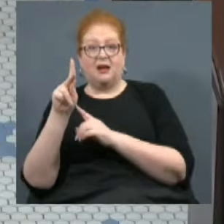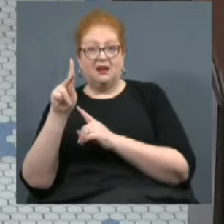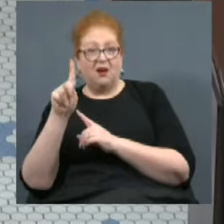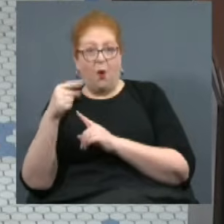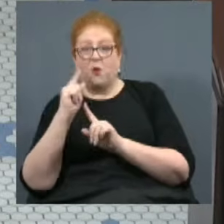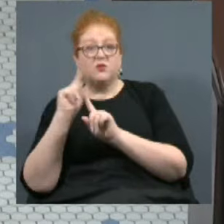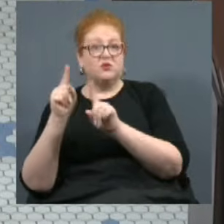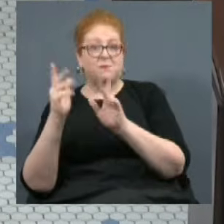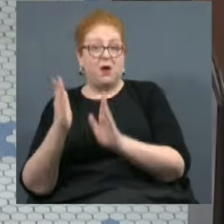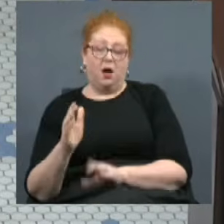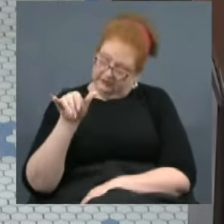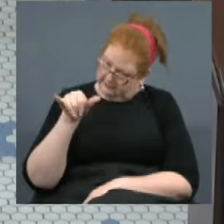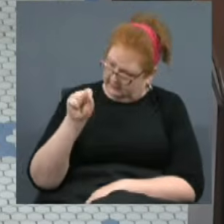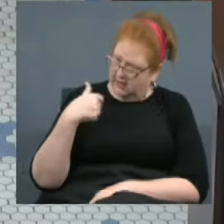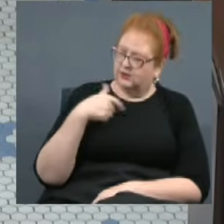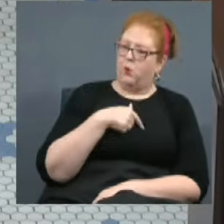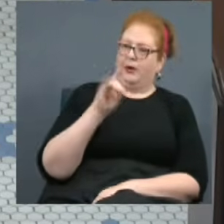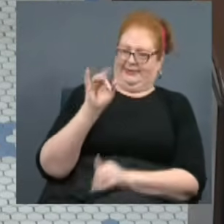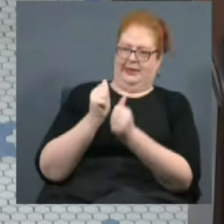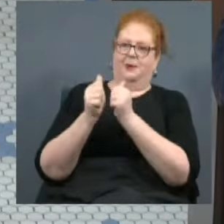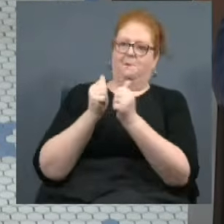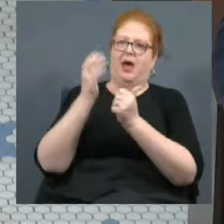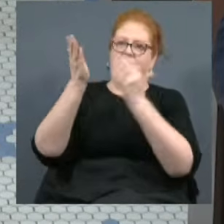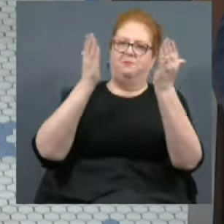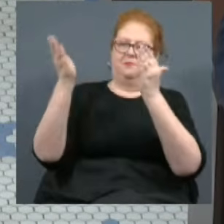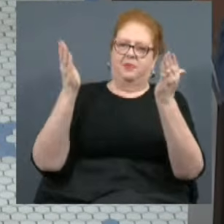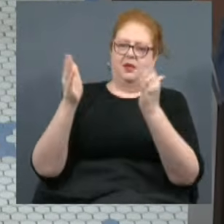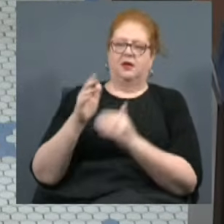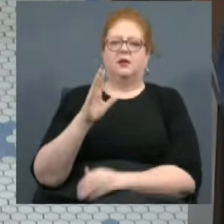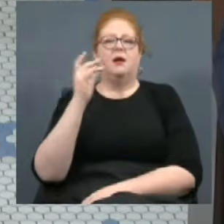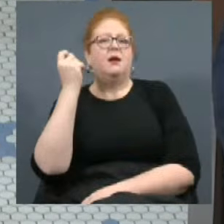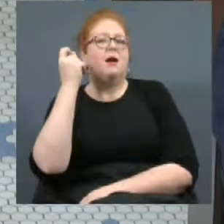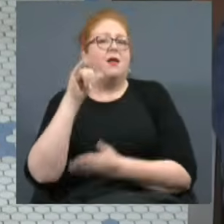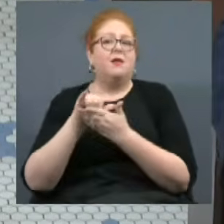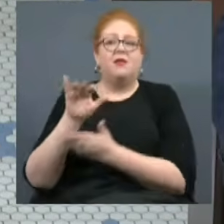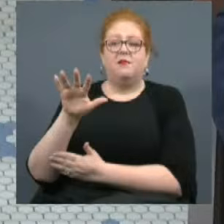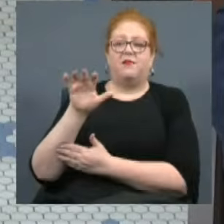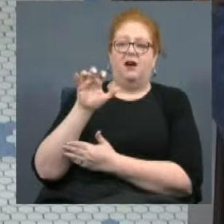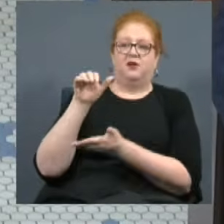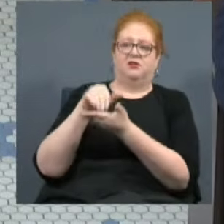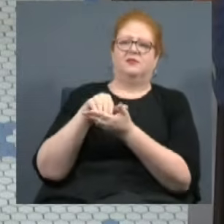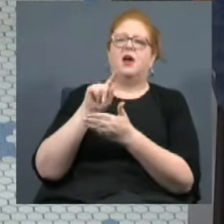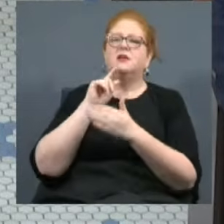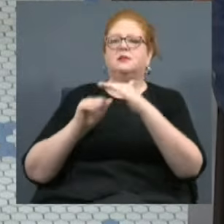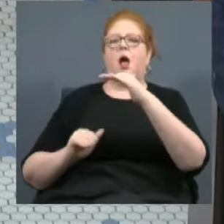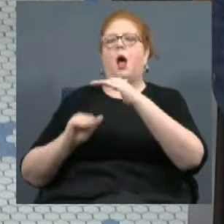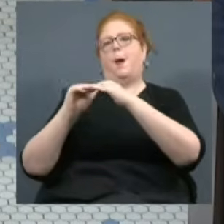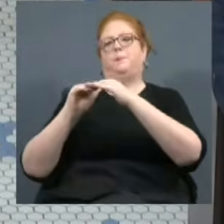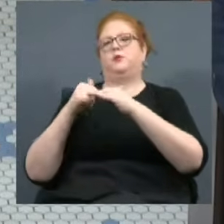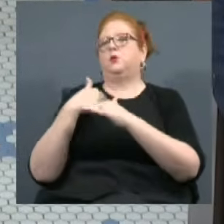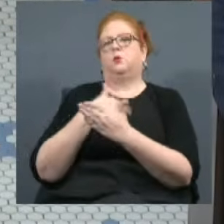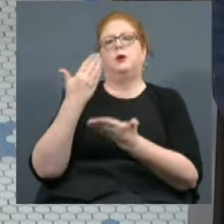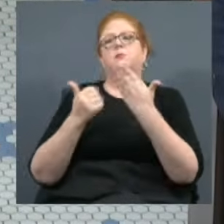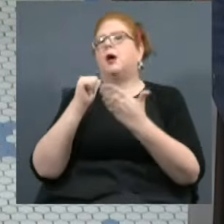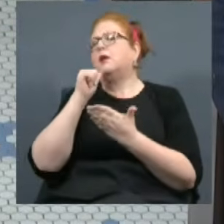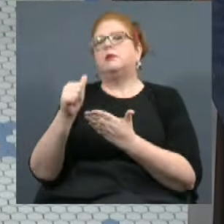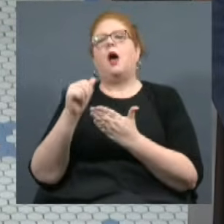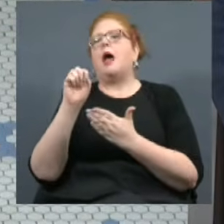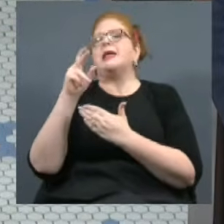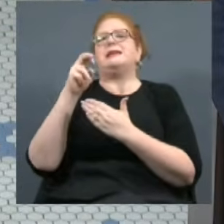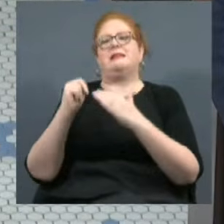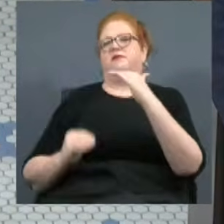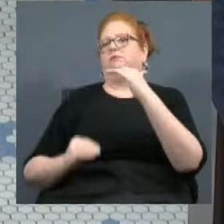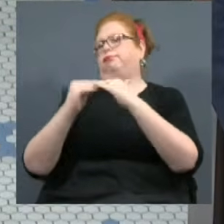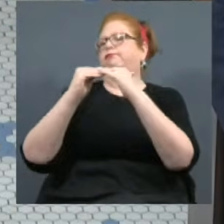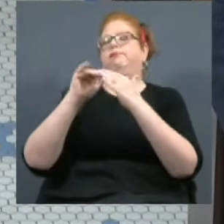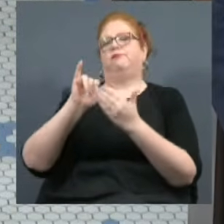bid the project. Now, that 500,000 is a up to amount. We may not even get close to that 500,000 once the debris project is in